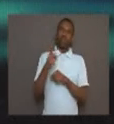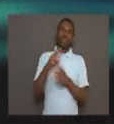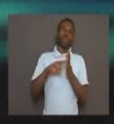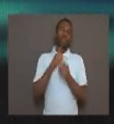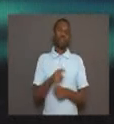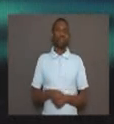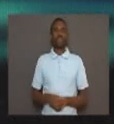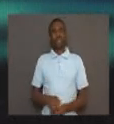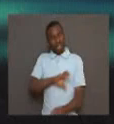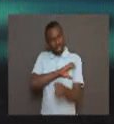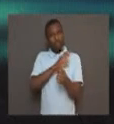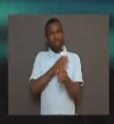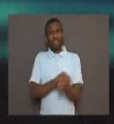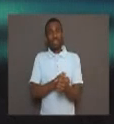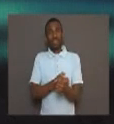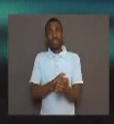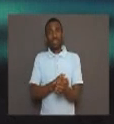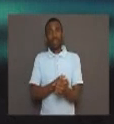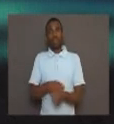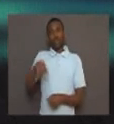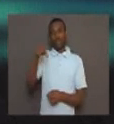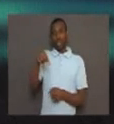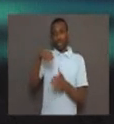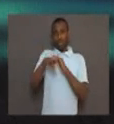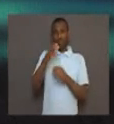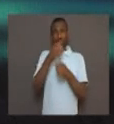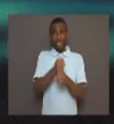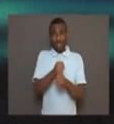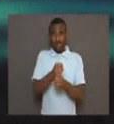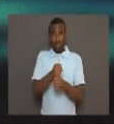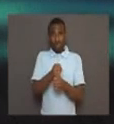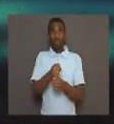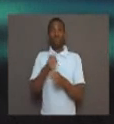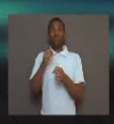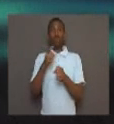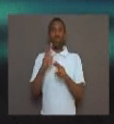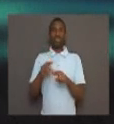The capacitor will hold the charge instead.